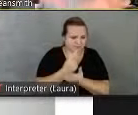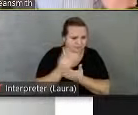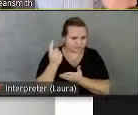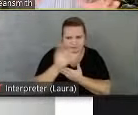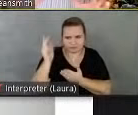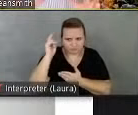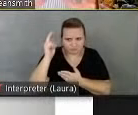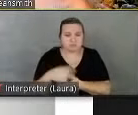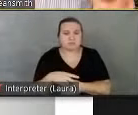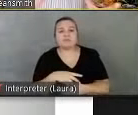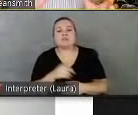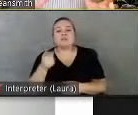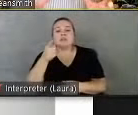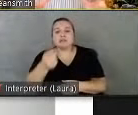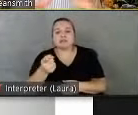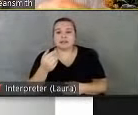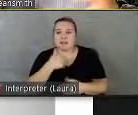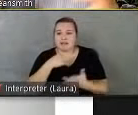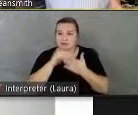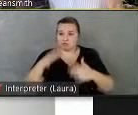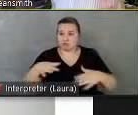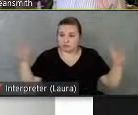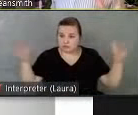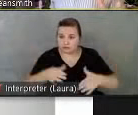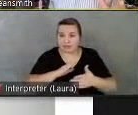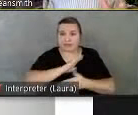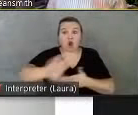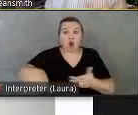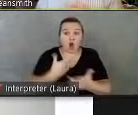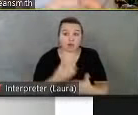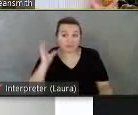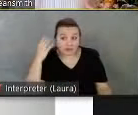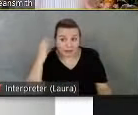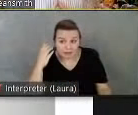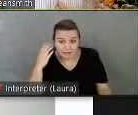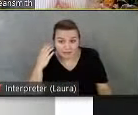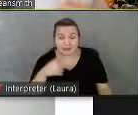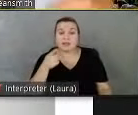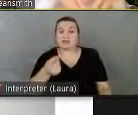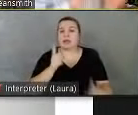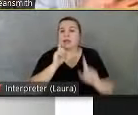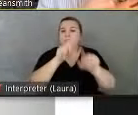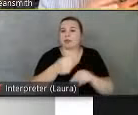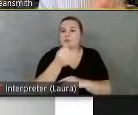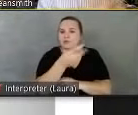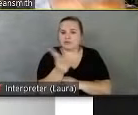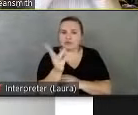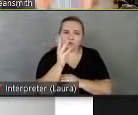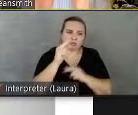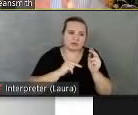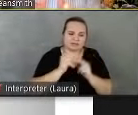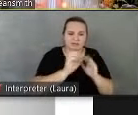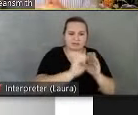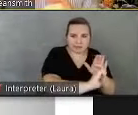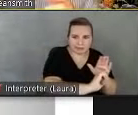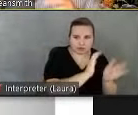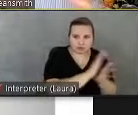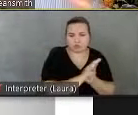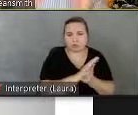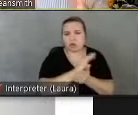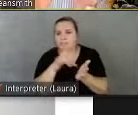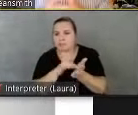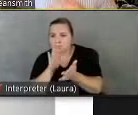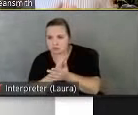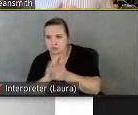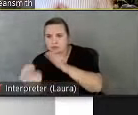brought together his children and all the cousins, and they went over to a couple buildings, an elementary building, a middle building, and that